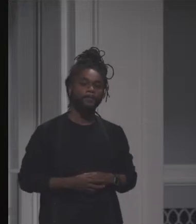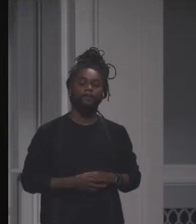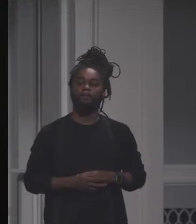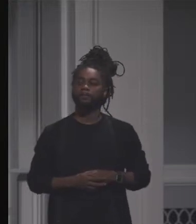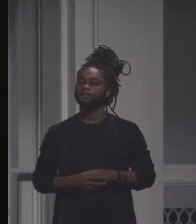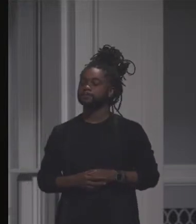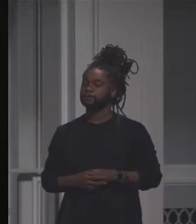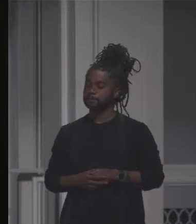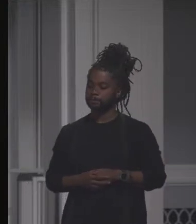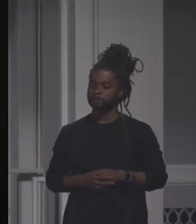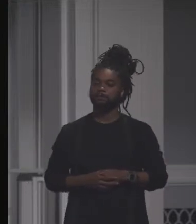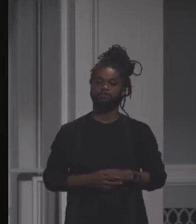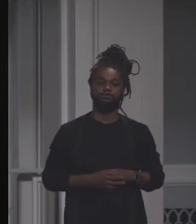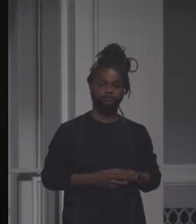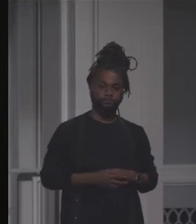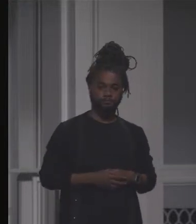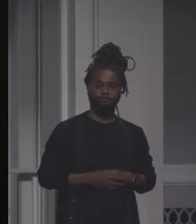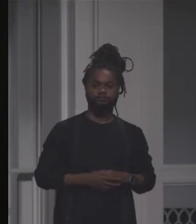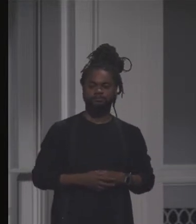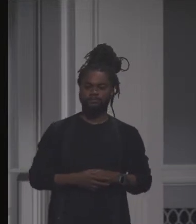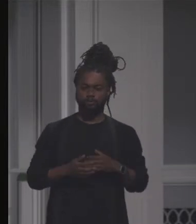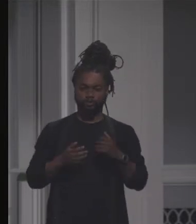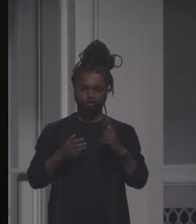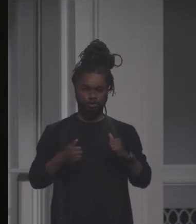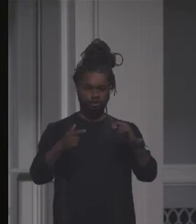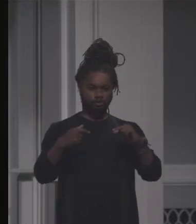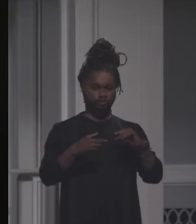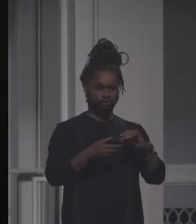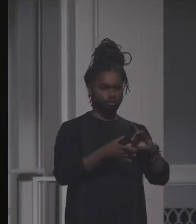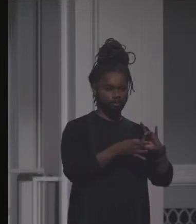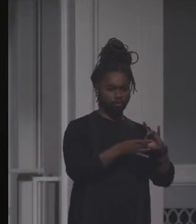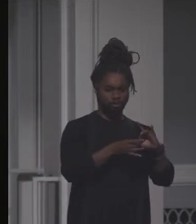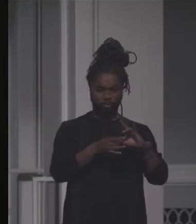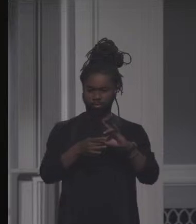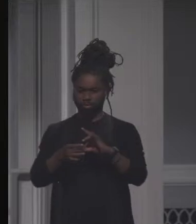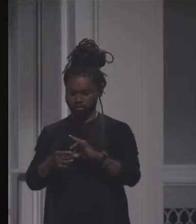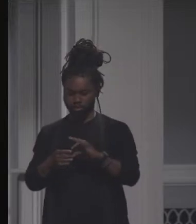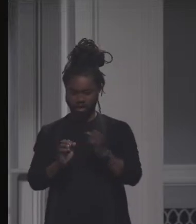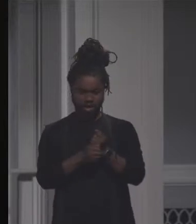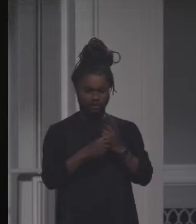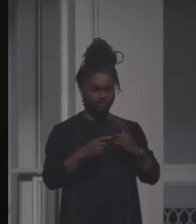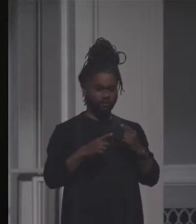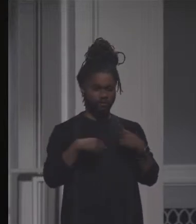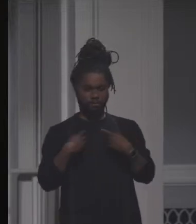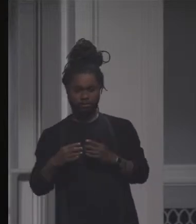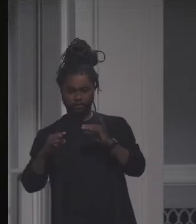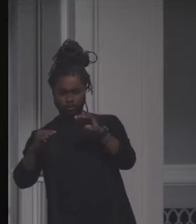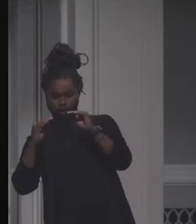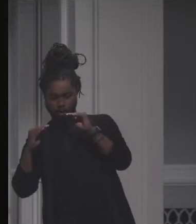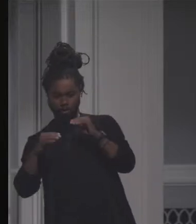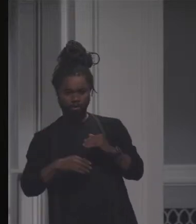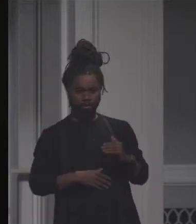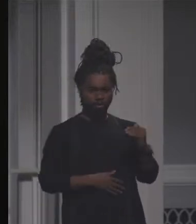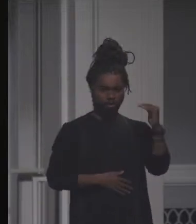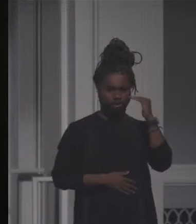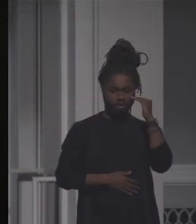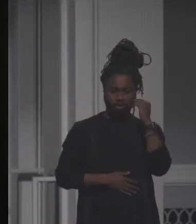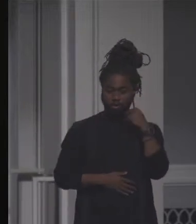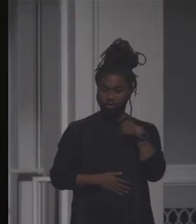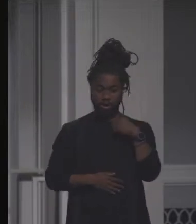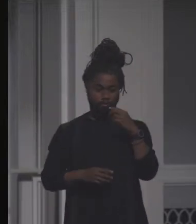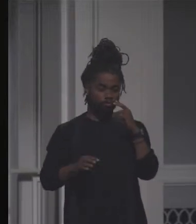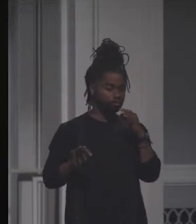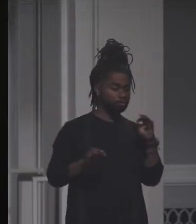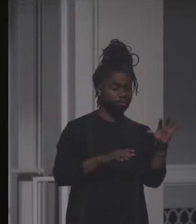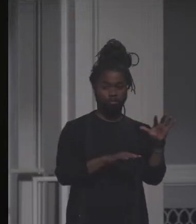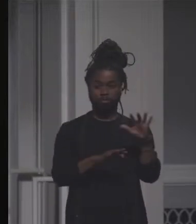time, trying to bridge that gap between what I knew and what I'd been told was driving me to distraction. I